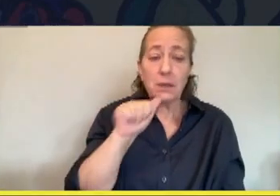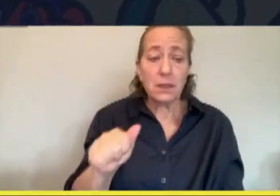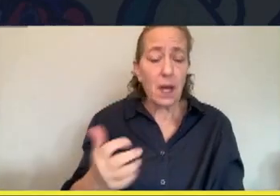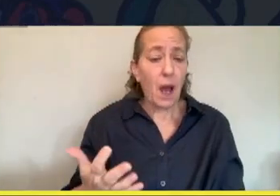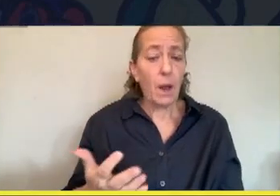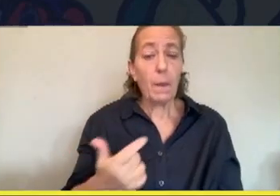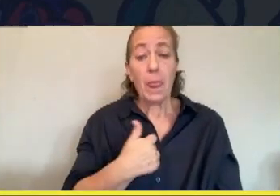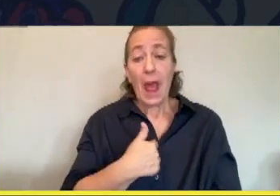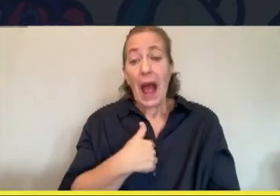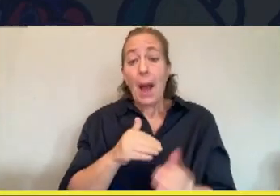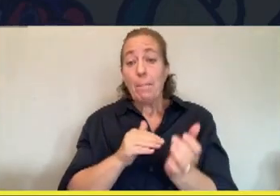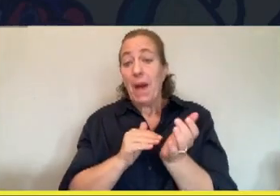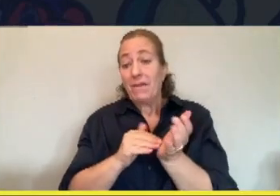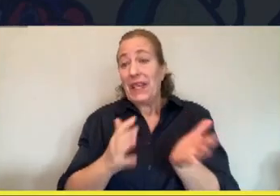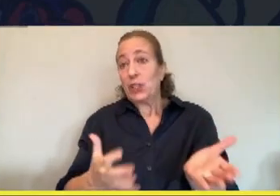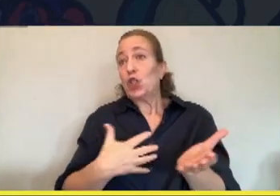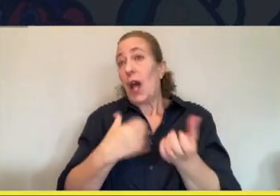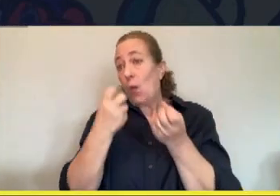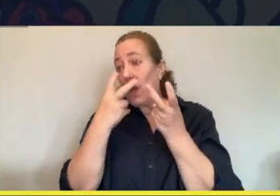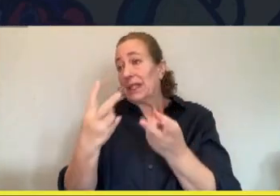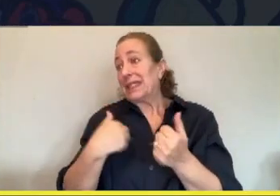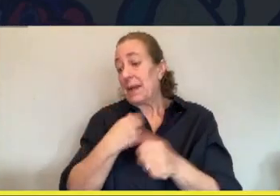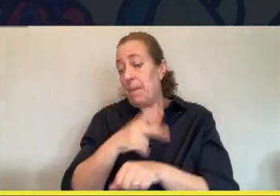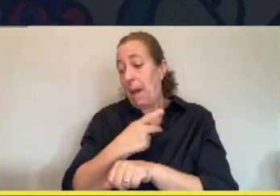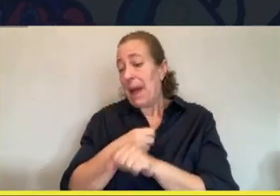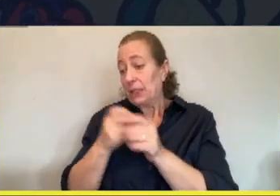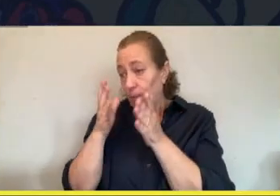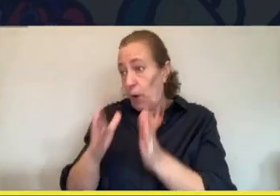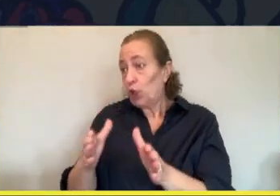patients in person and examine them and touch them and connect with them. And